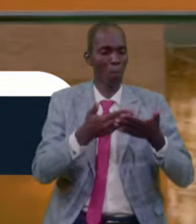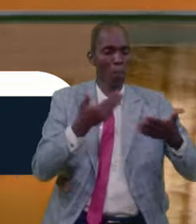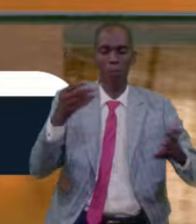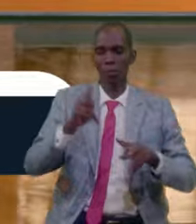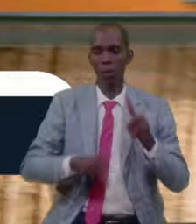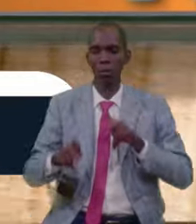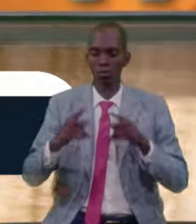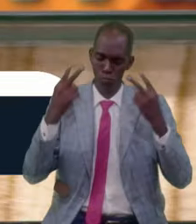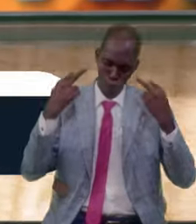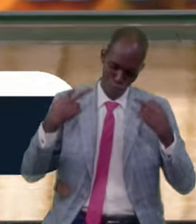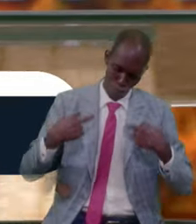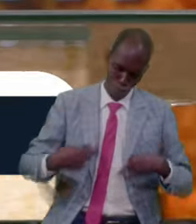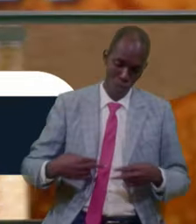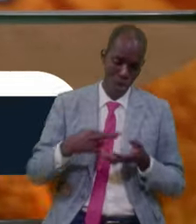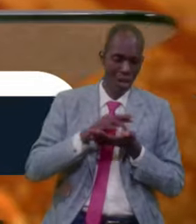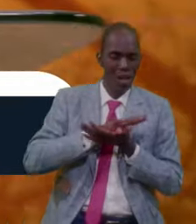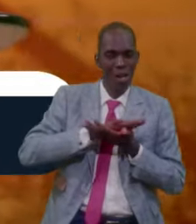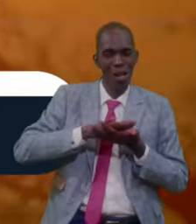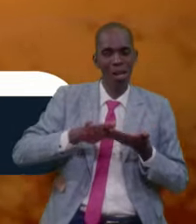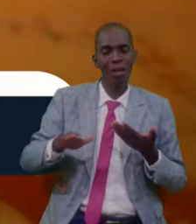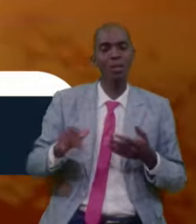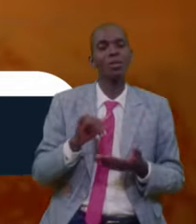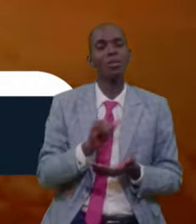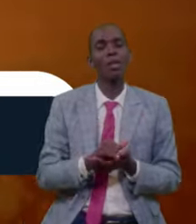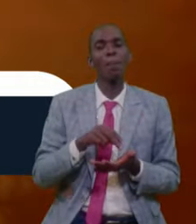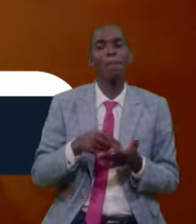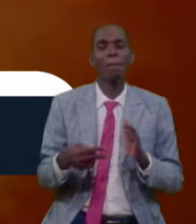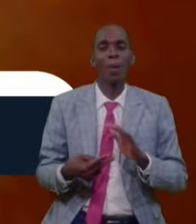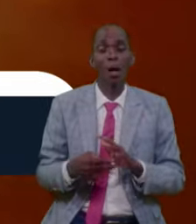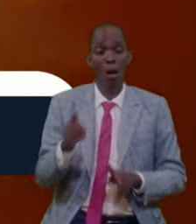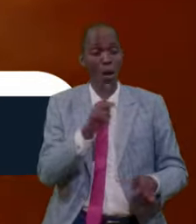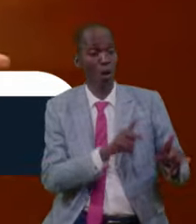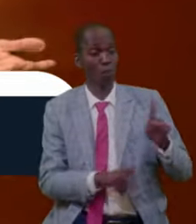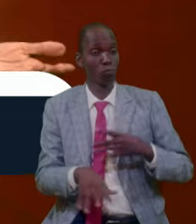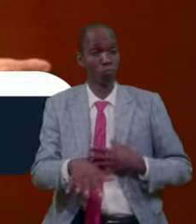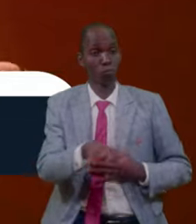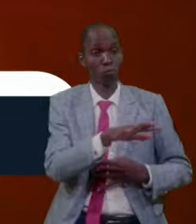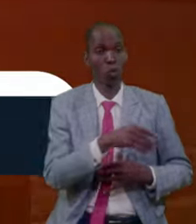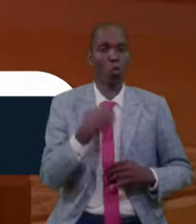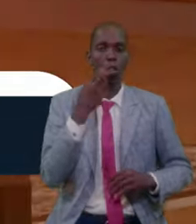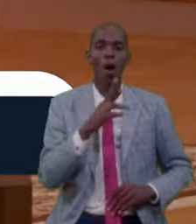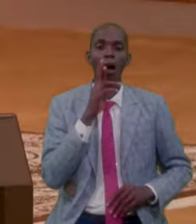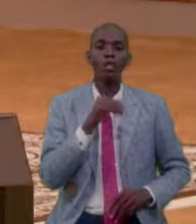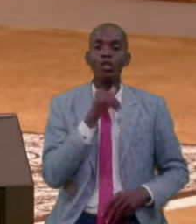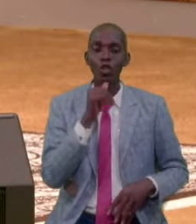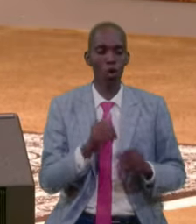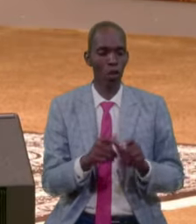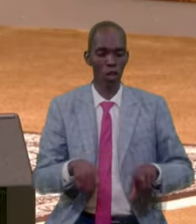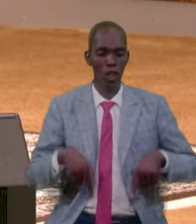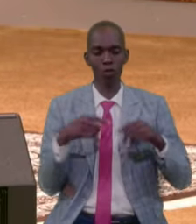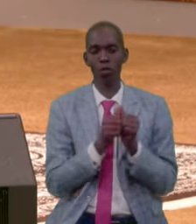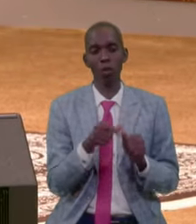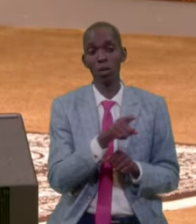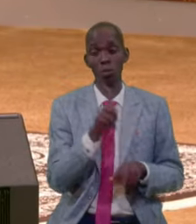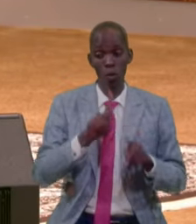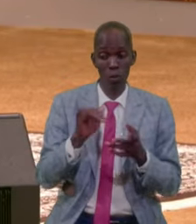Righteous unto men. That is, unto men who are not living with them. The people who are living with them,